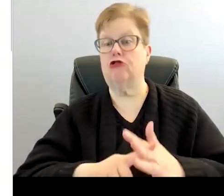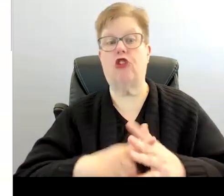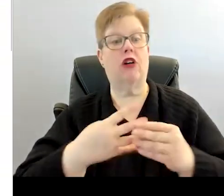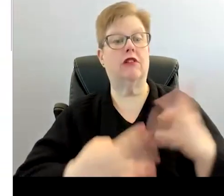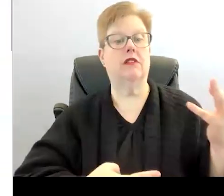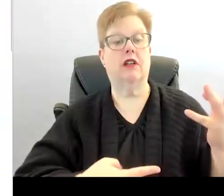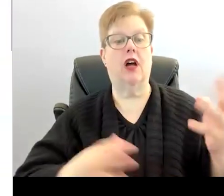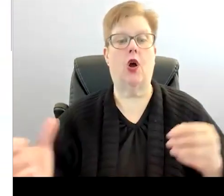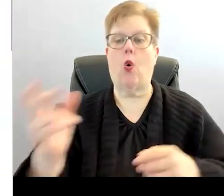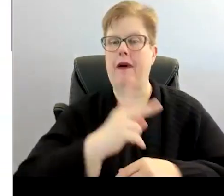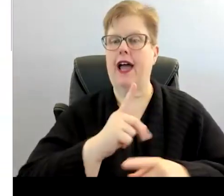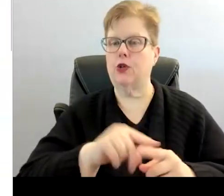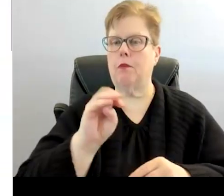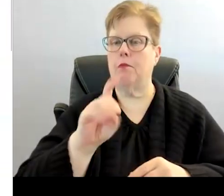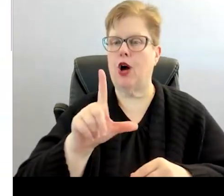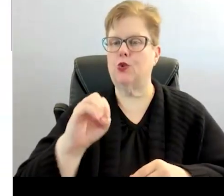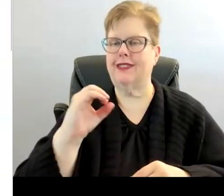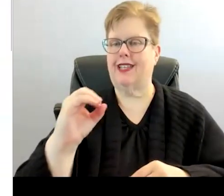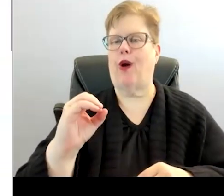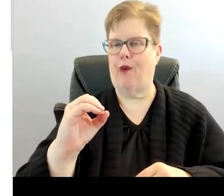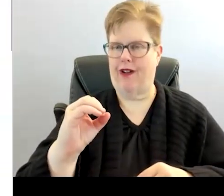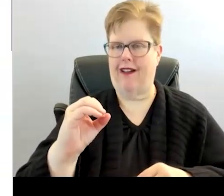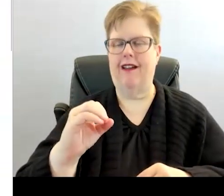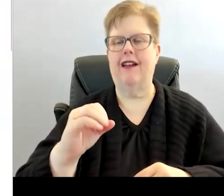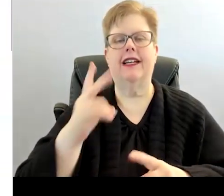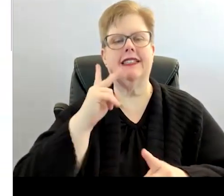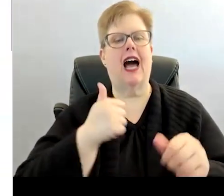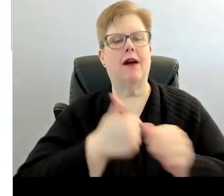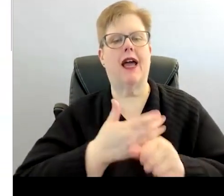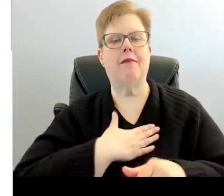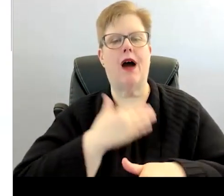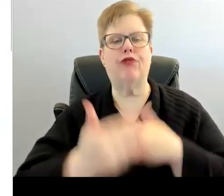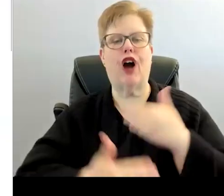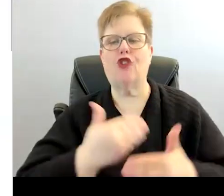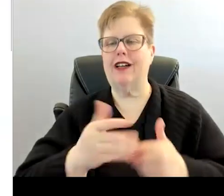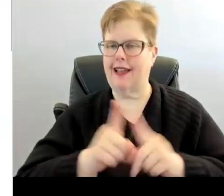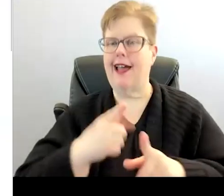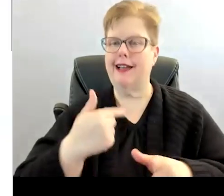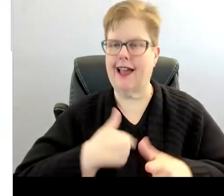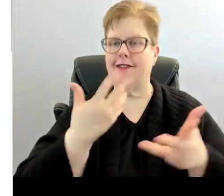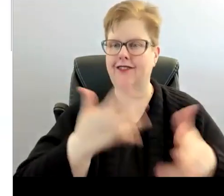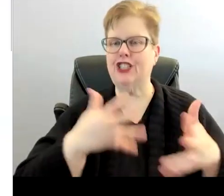me back to module 0. And you can see it's updating my progress as I go along.